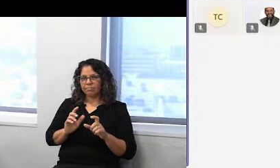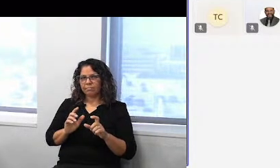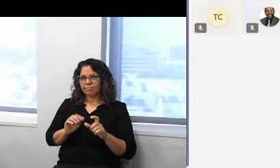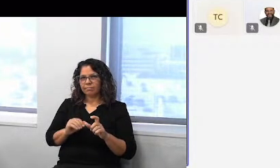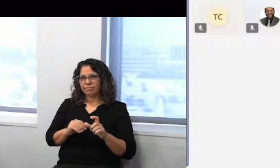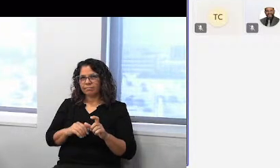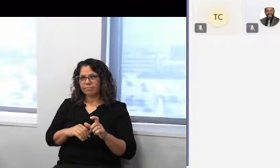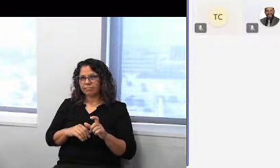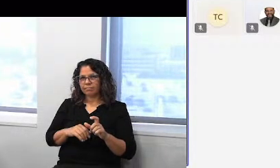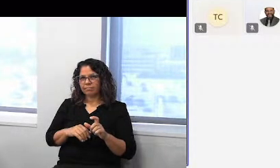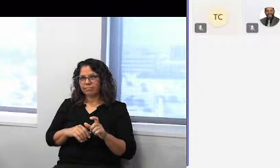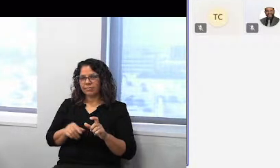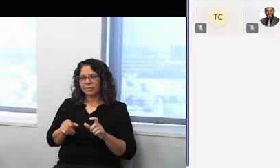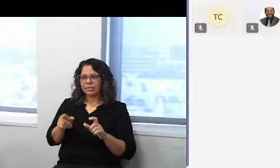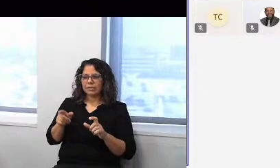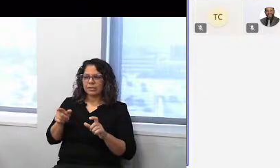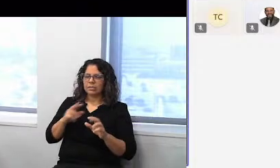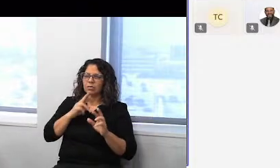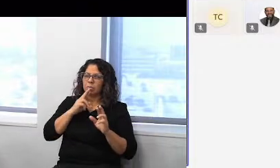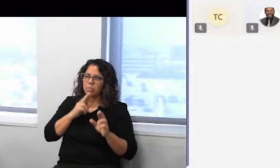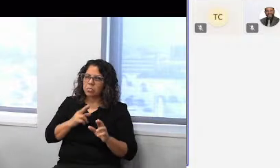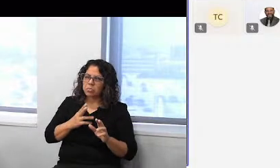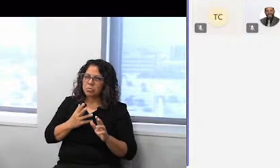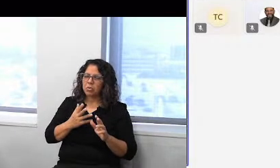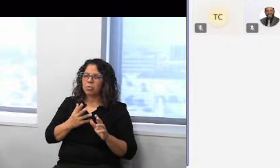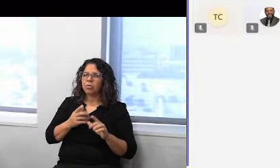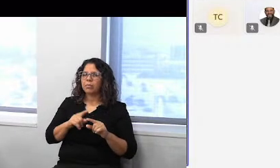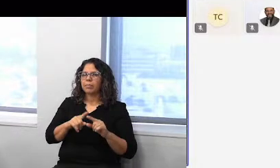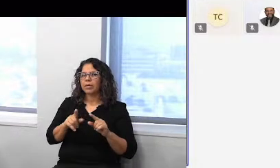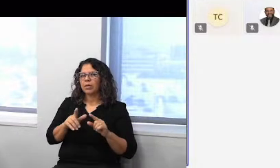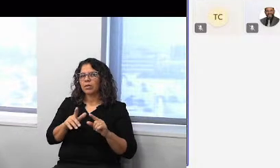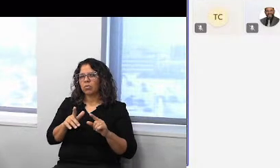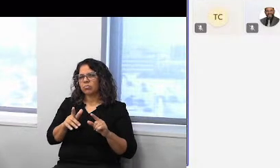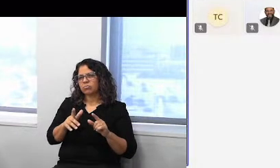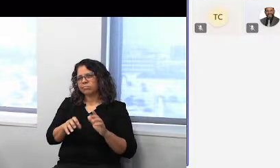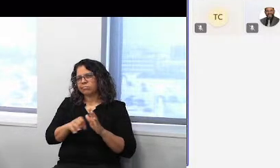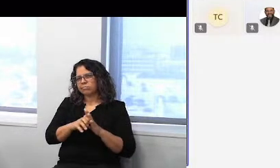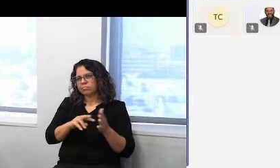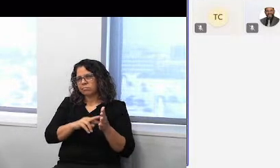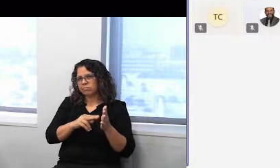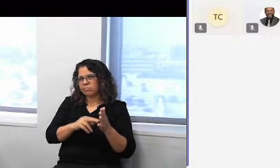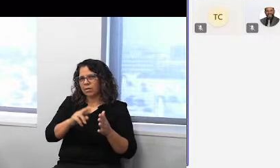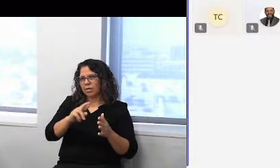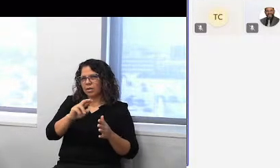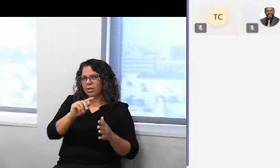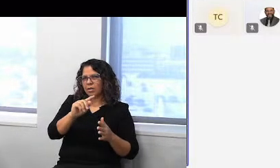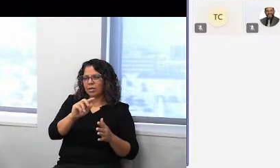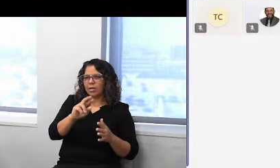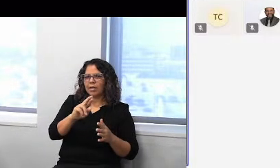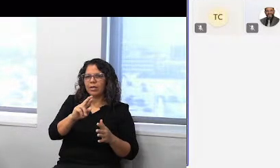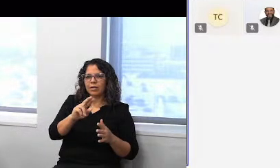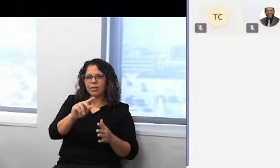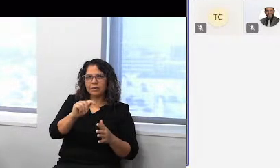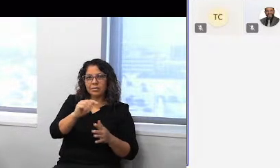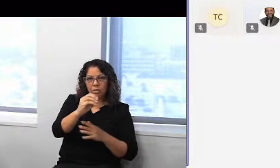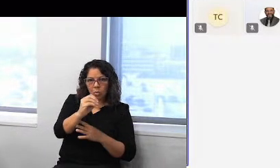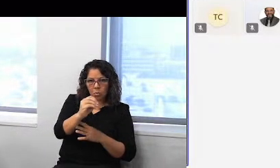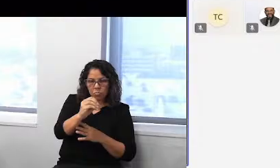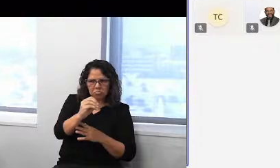referred to my question as defining RTO, and that's not what I meant. I believe you were asking him